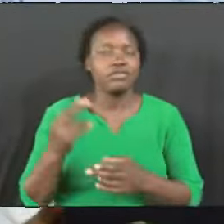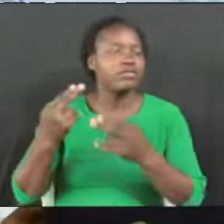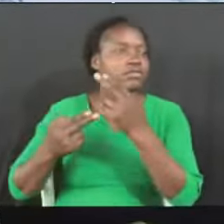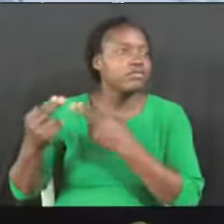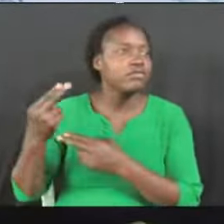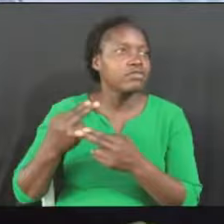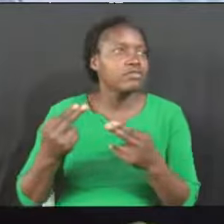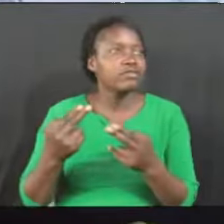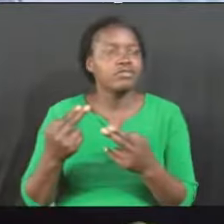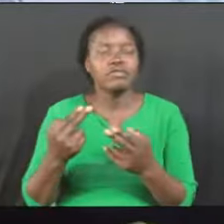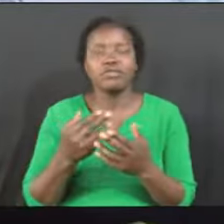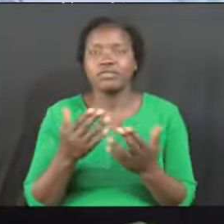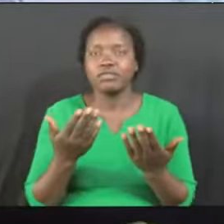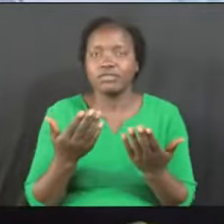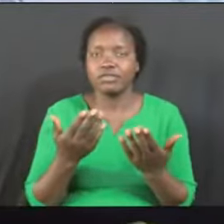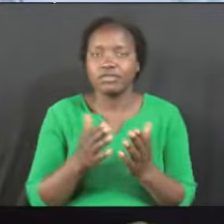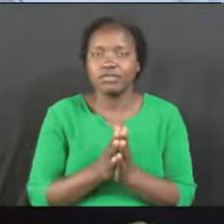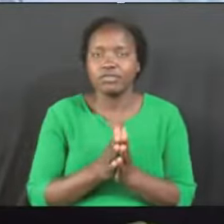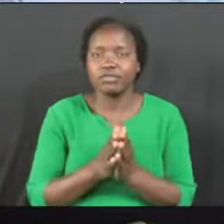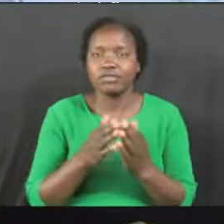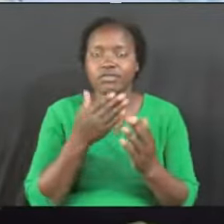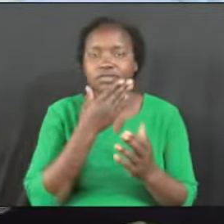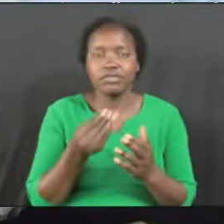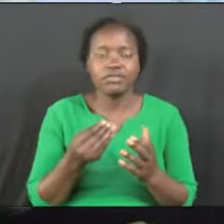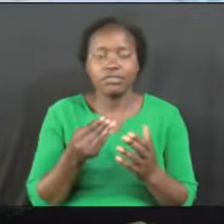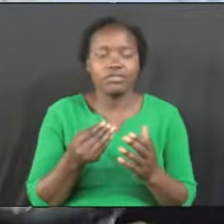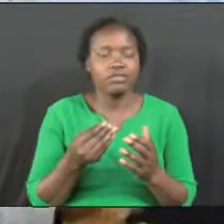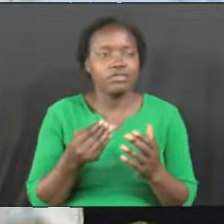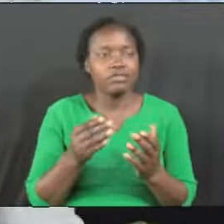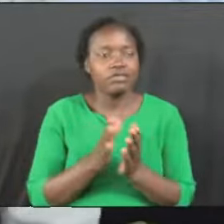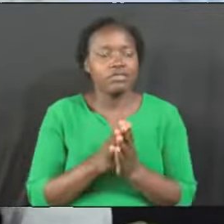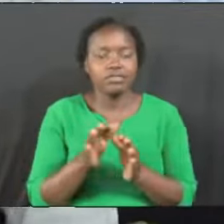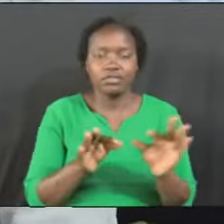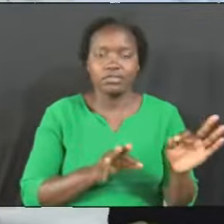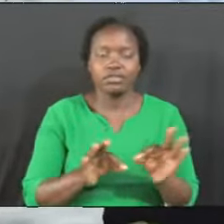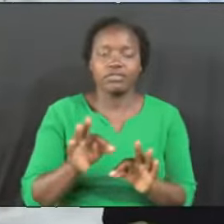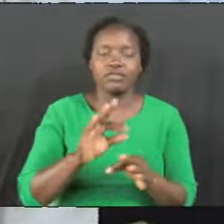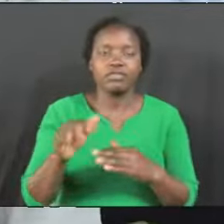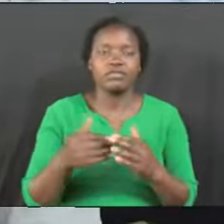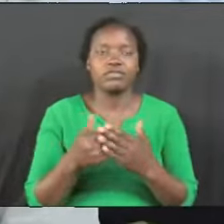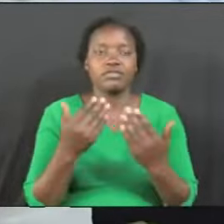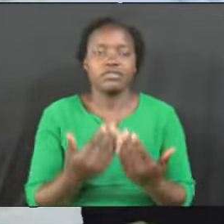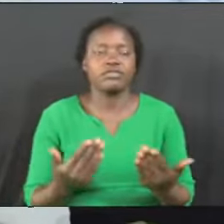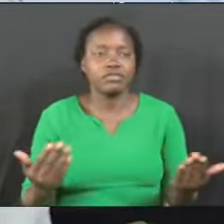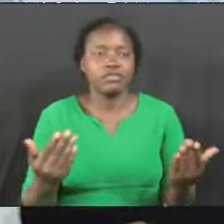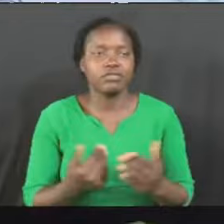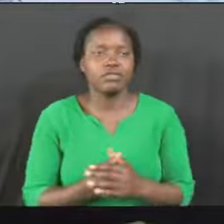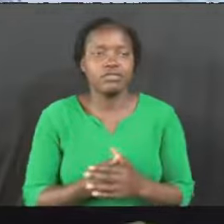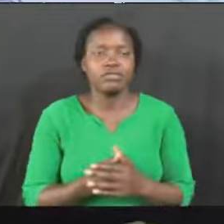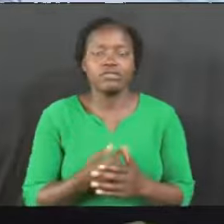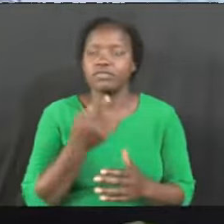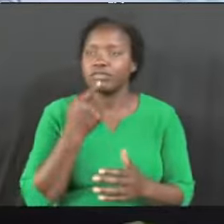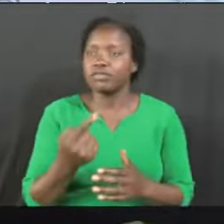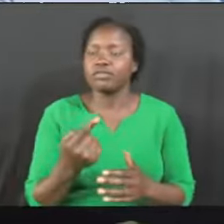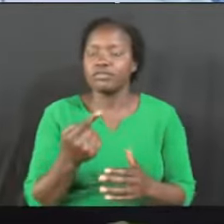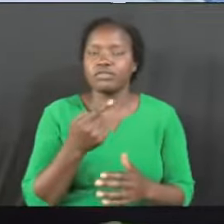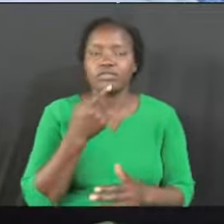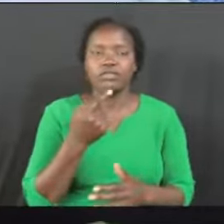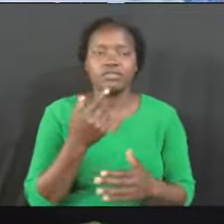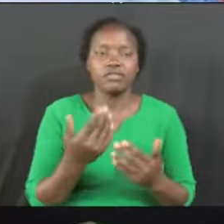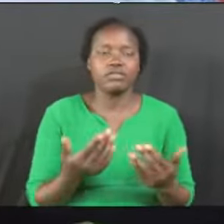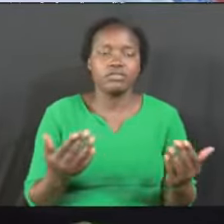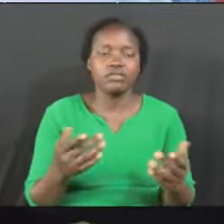come up with sayings like, "Man is the measure of all things." We've come up with sayings like,